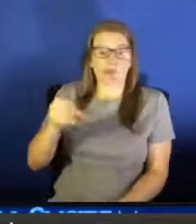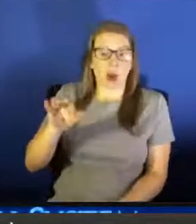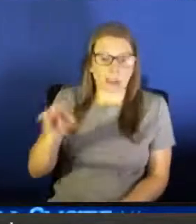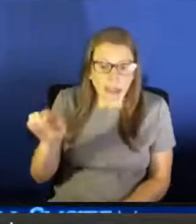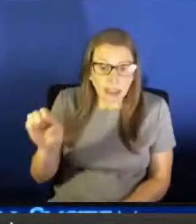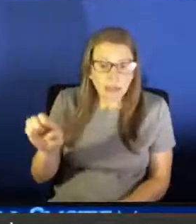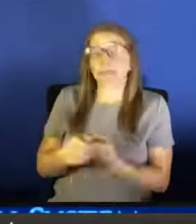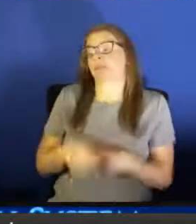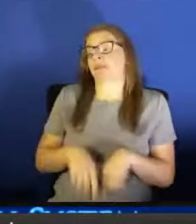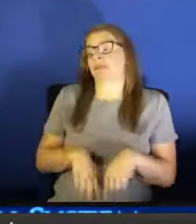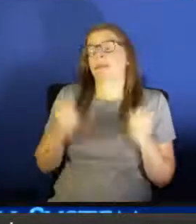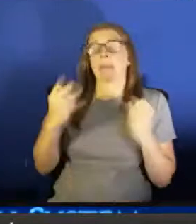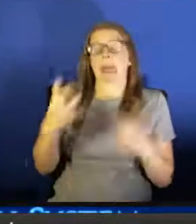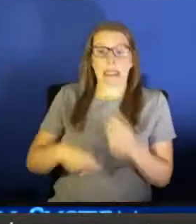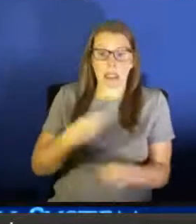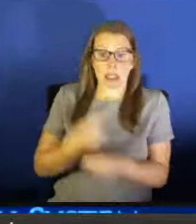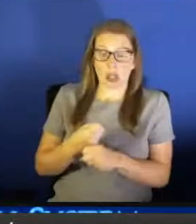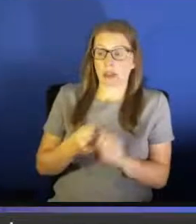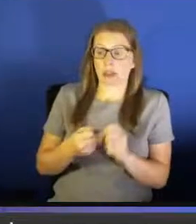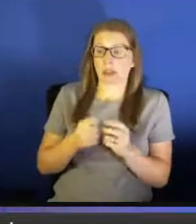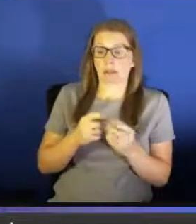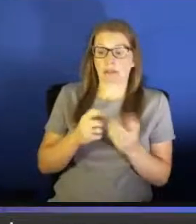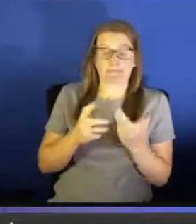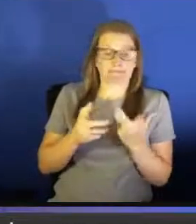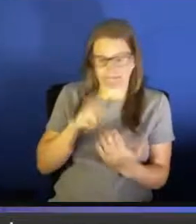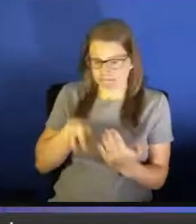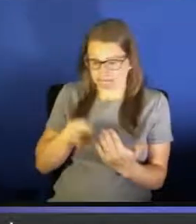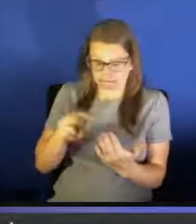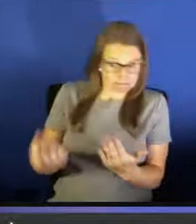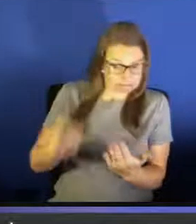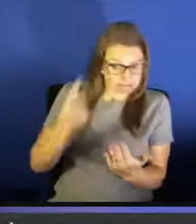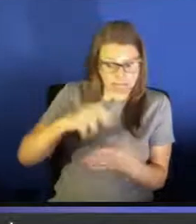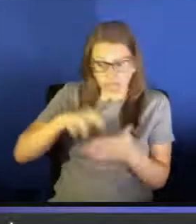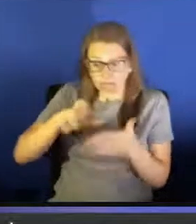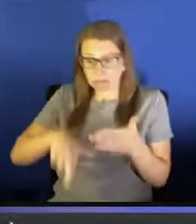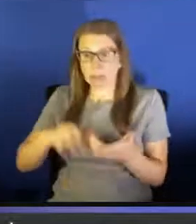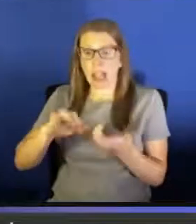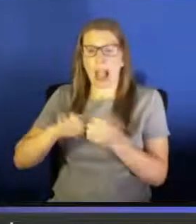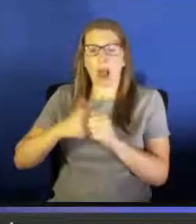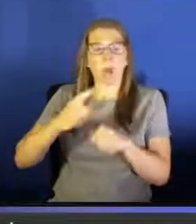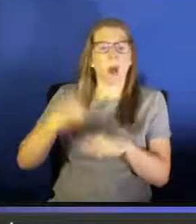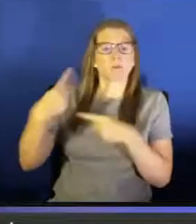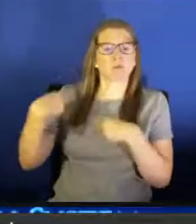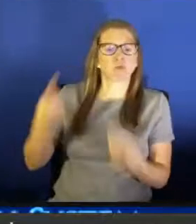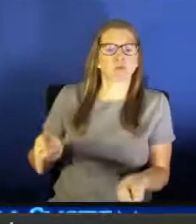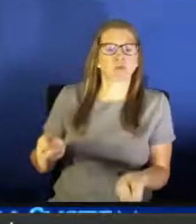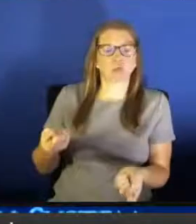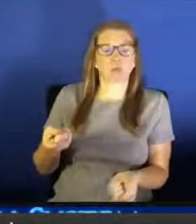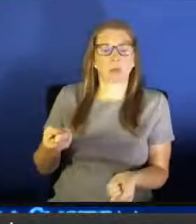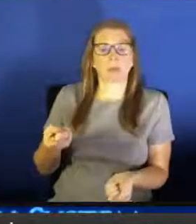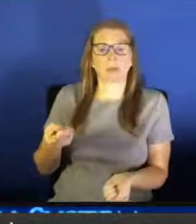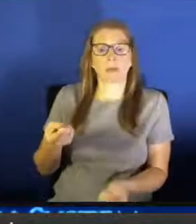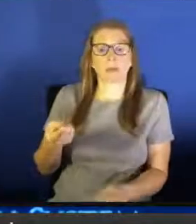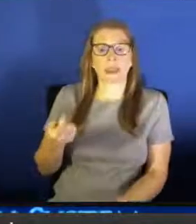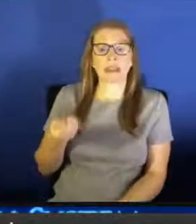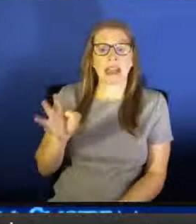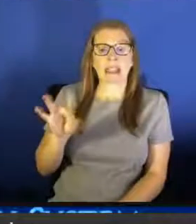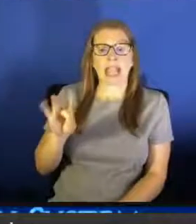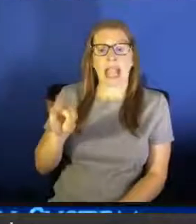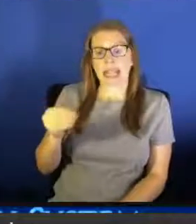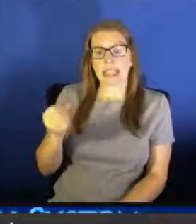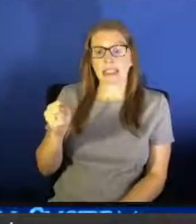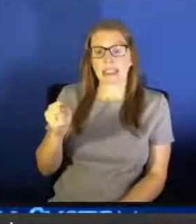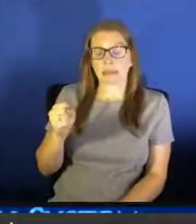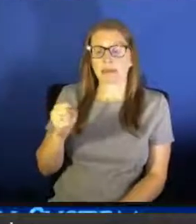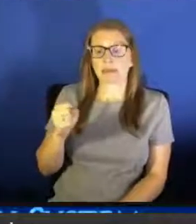at it, how to figure out next steps. So how long has it been around, doing this blood test? At least since the mid-'80s to late 80s, yeah, a long time.